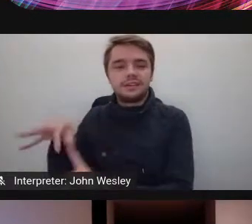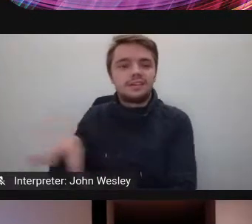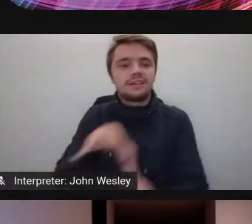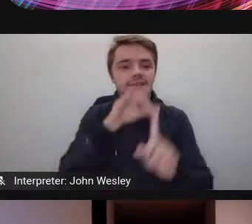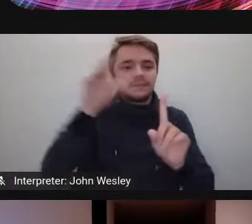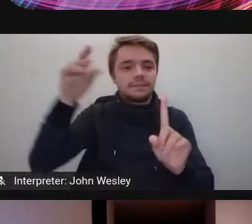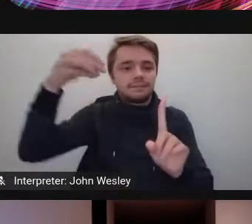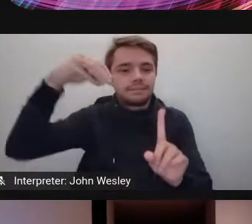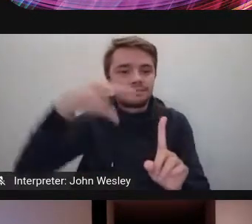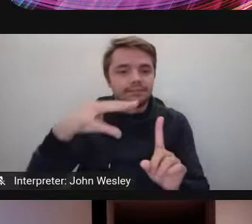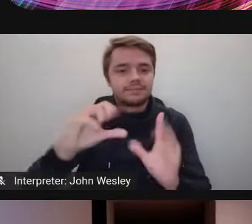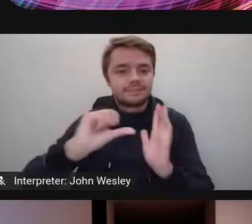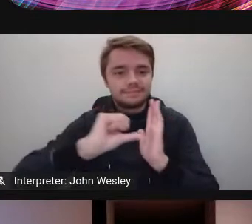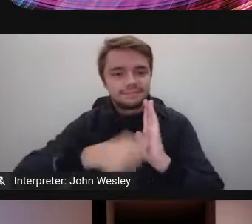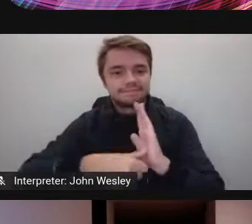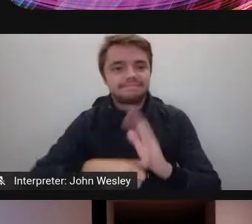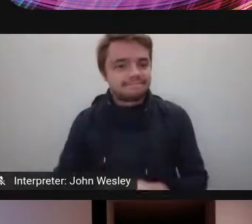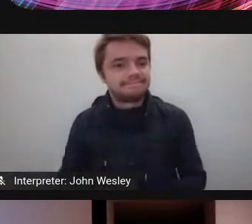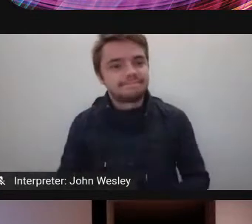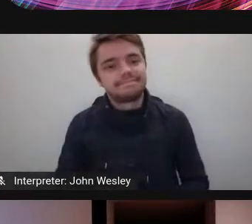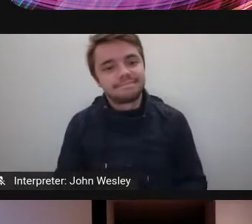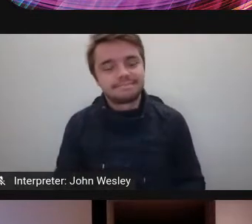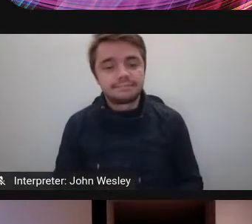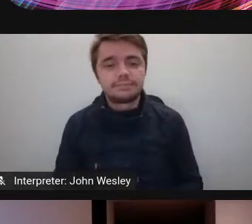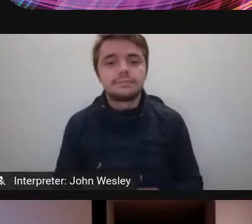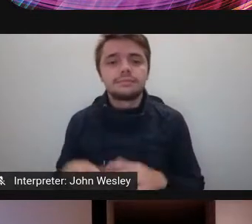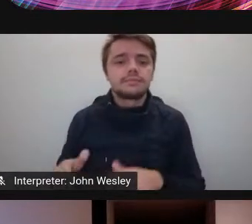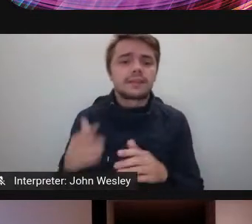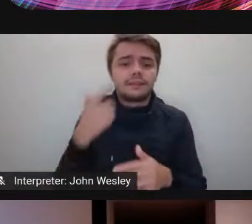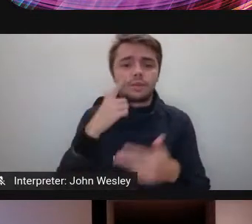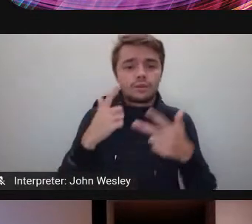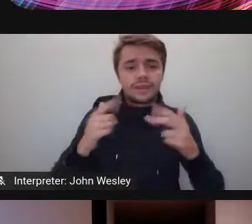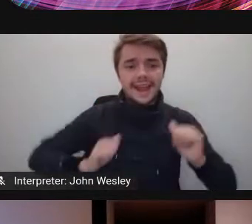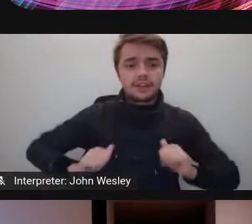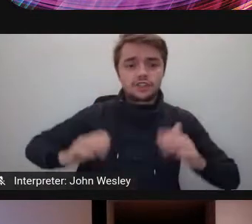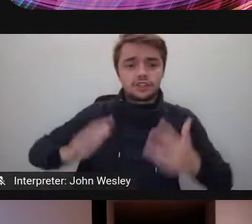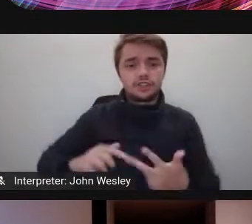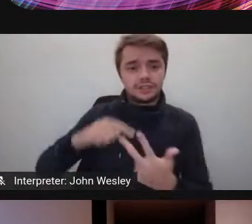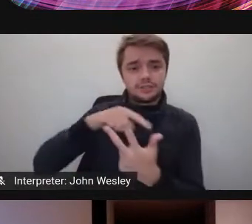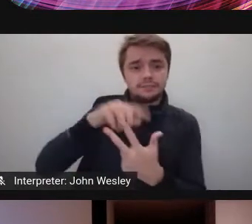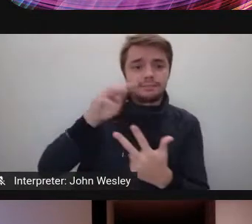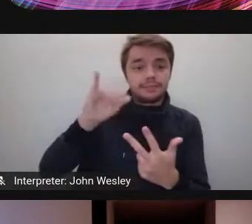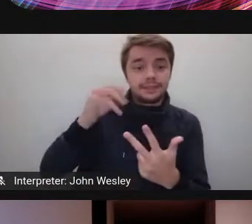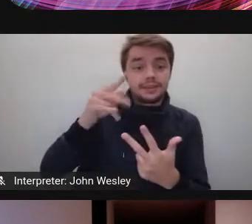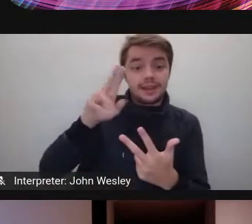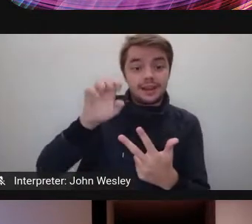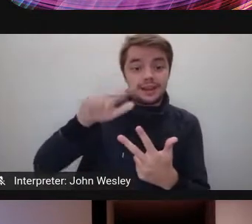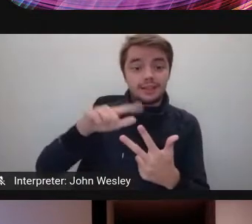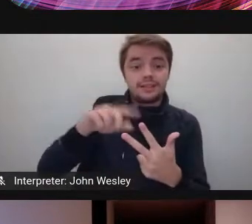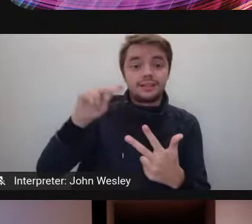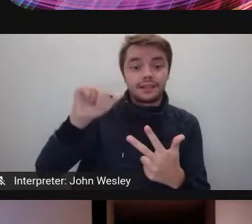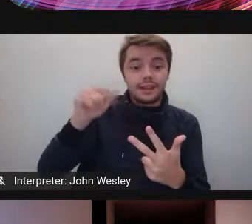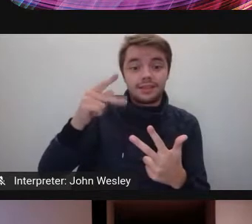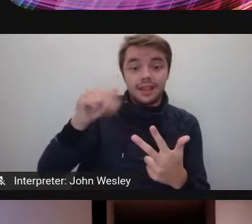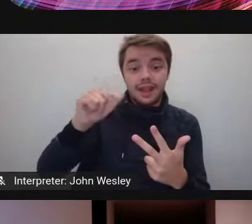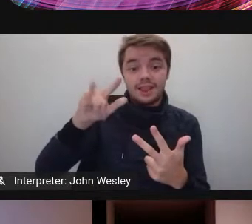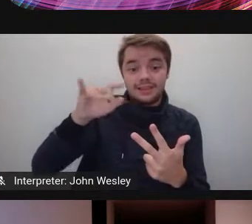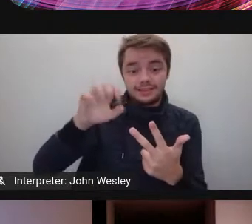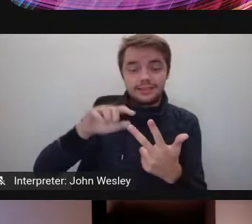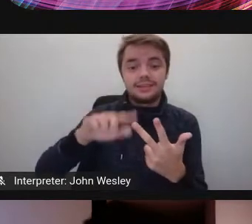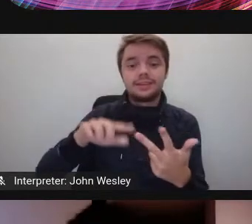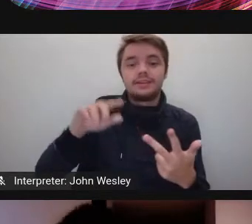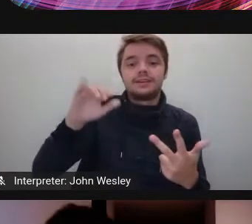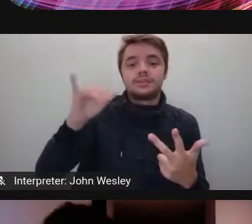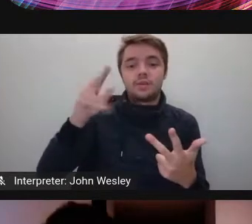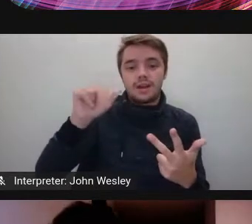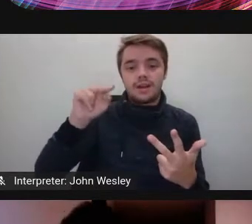So for the three actors, Miguel, Nathalie, and Juan Pablo, having heard that, you know, the